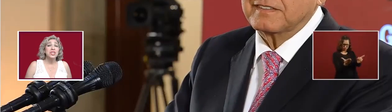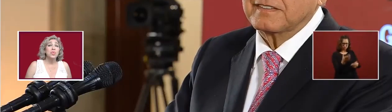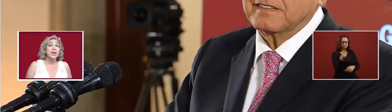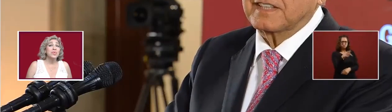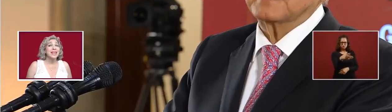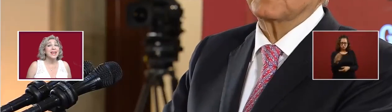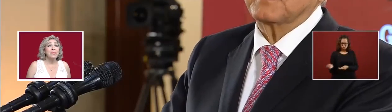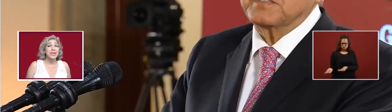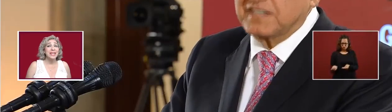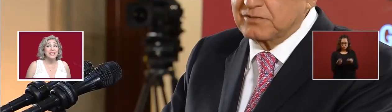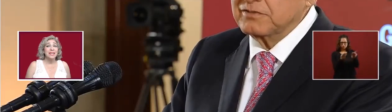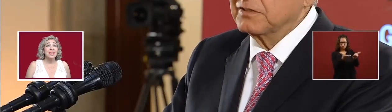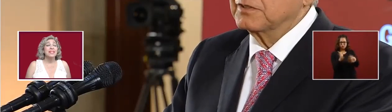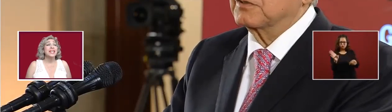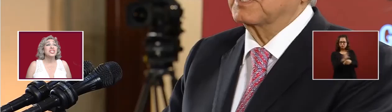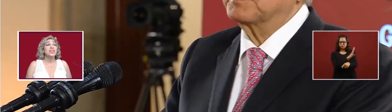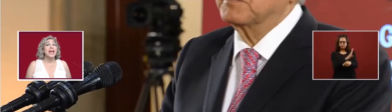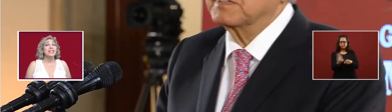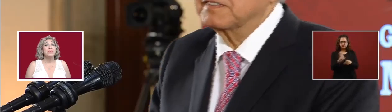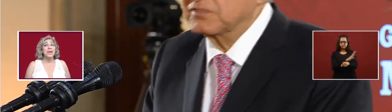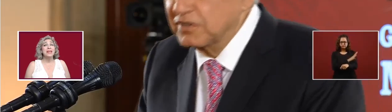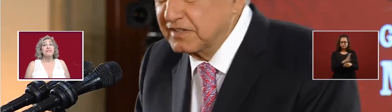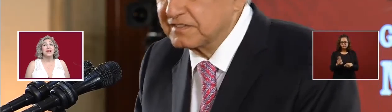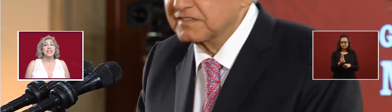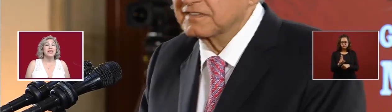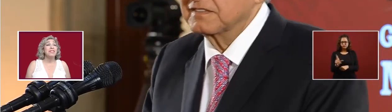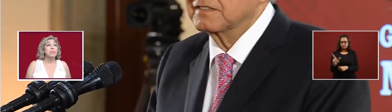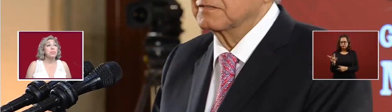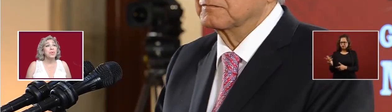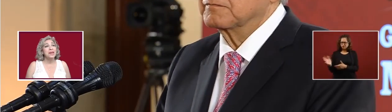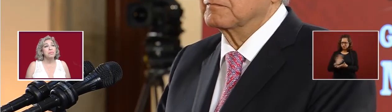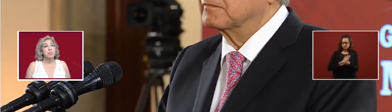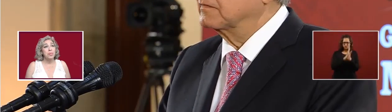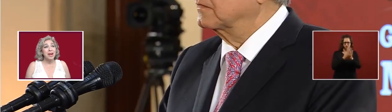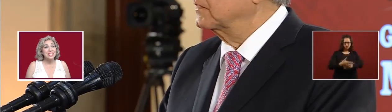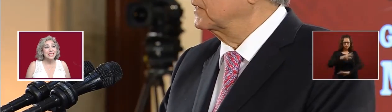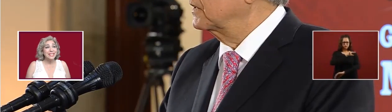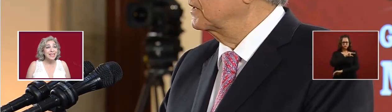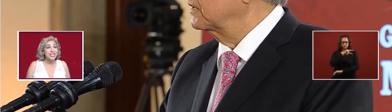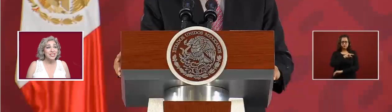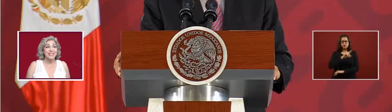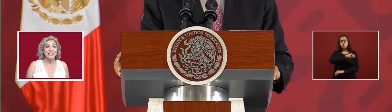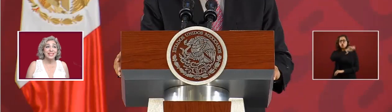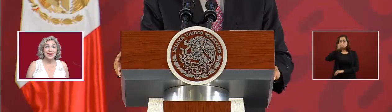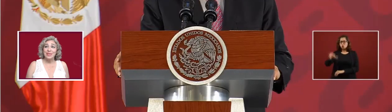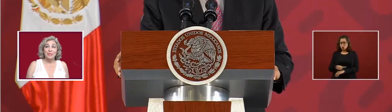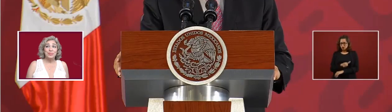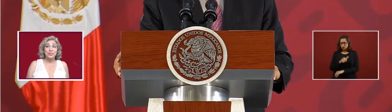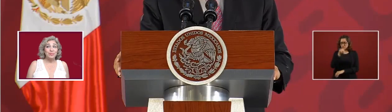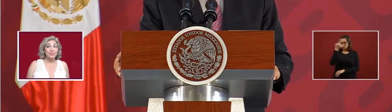they went to work with the companies that had the benefit of the privatization